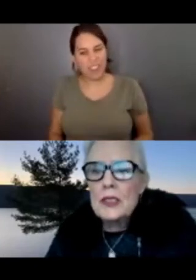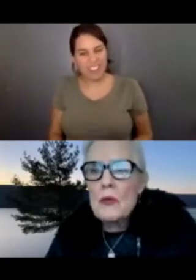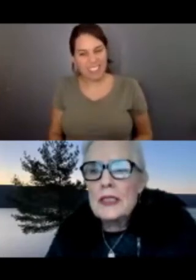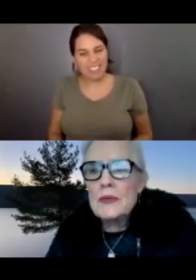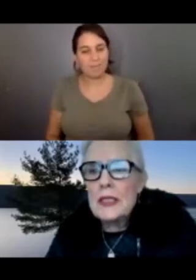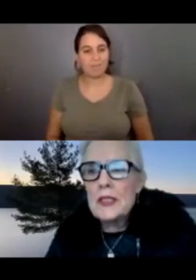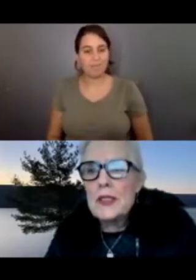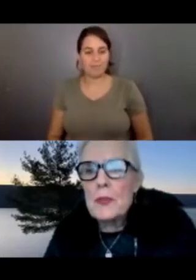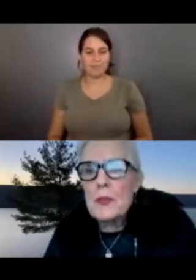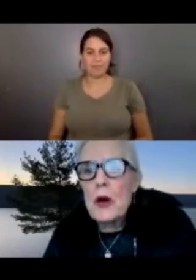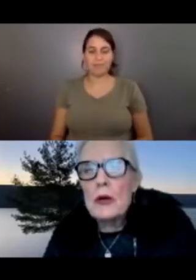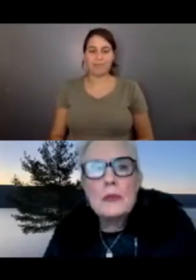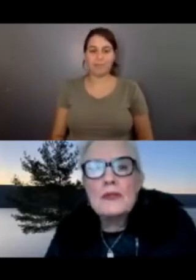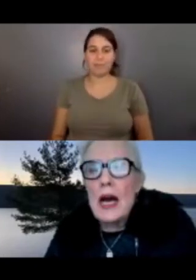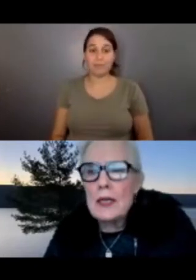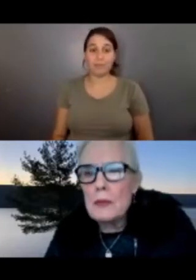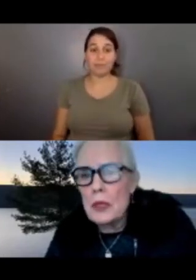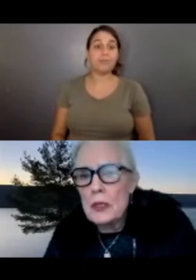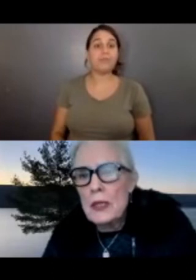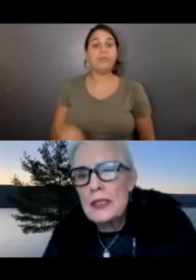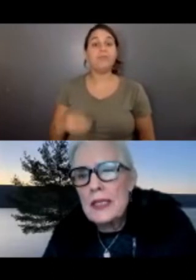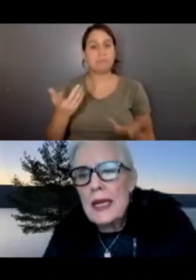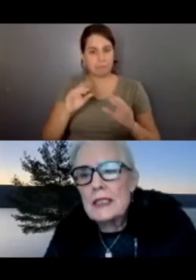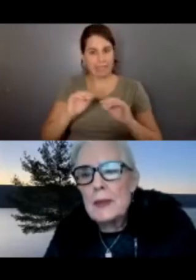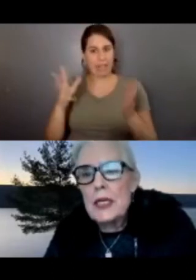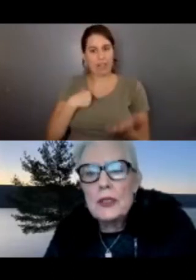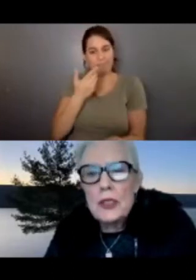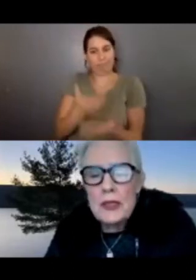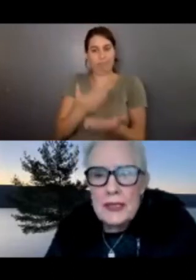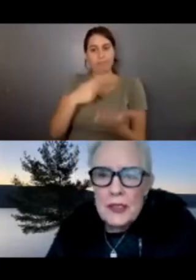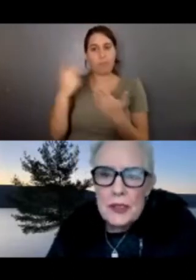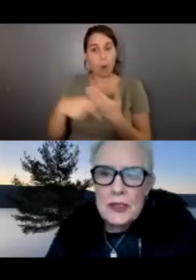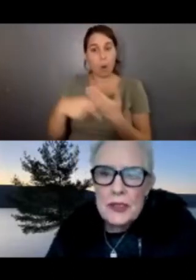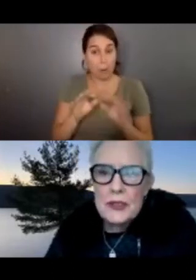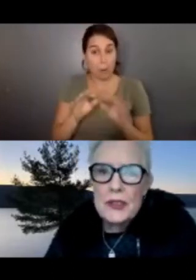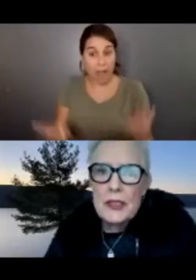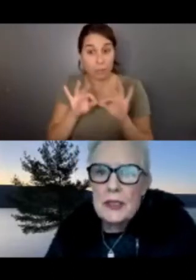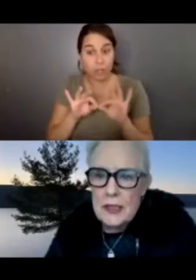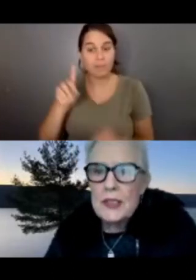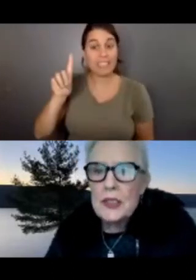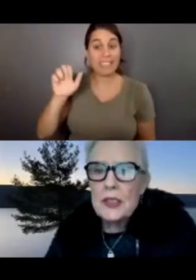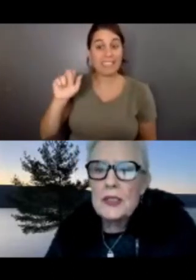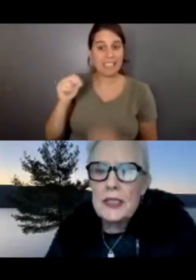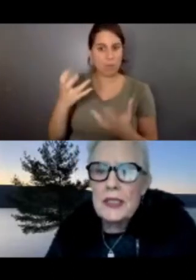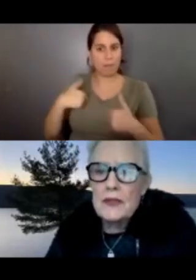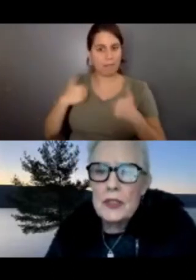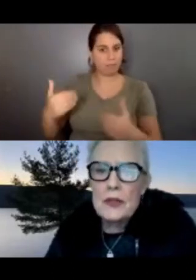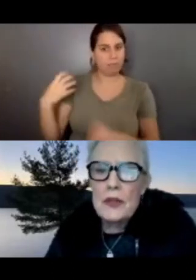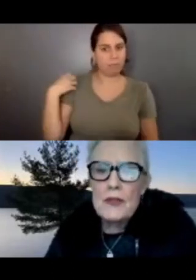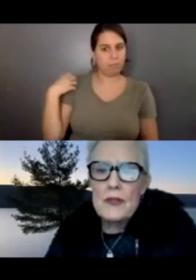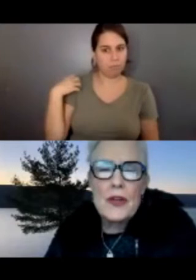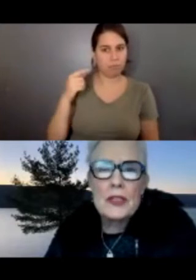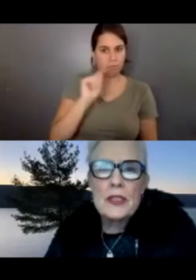So once it was clear that the program was valuable, the dean asked me to coach all the senior associate dean for